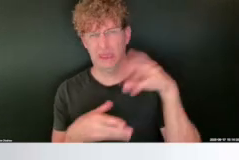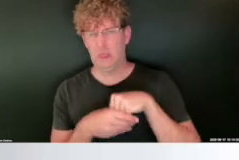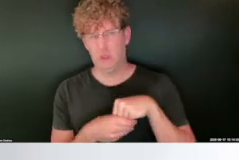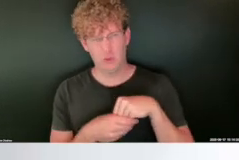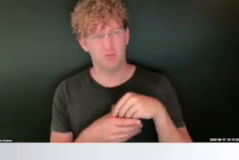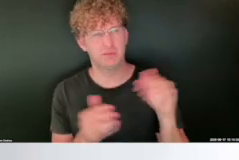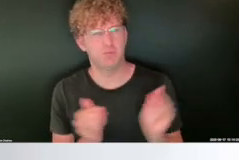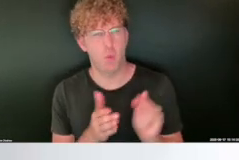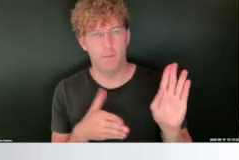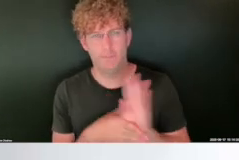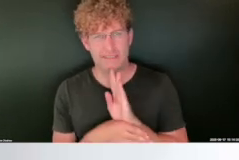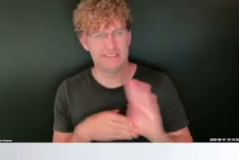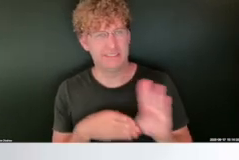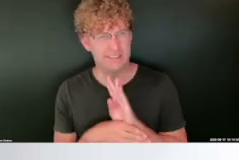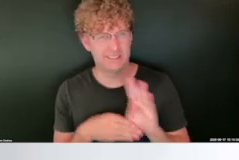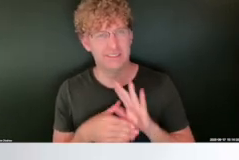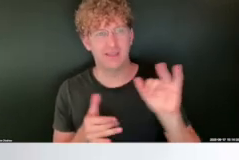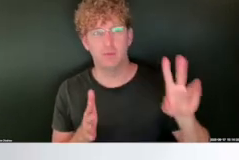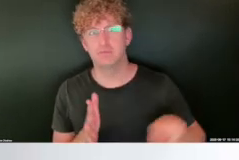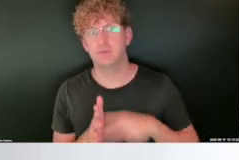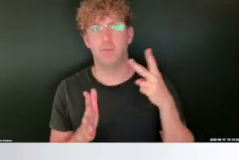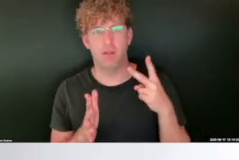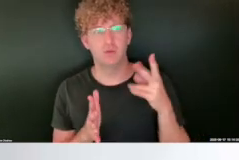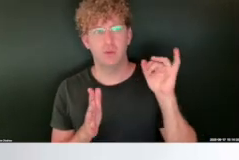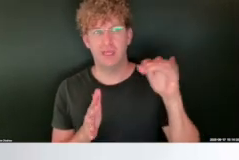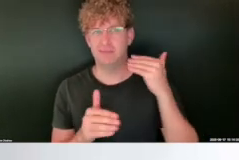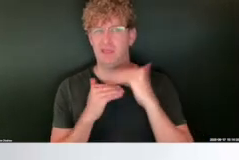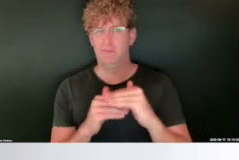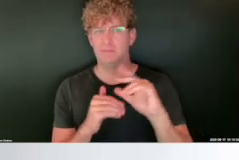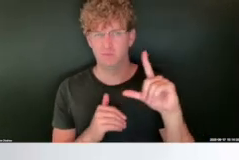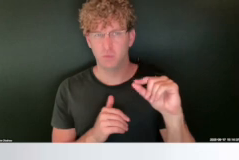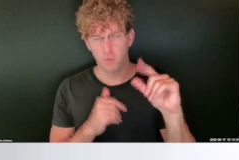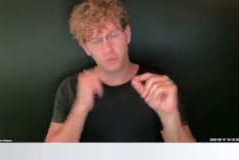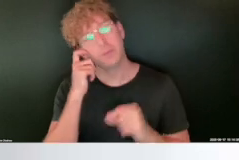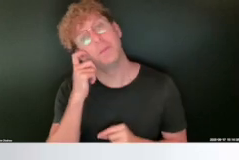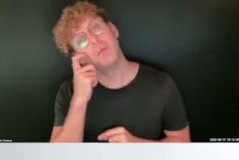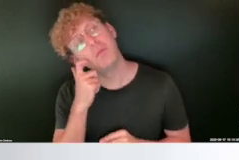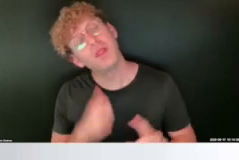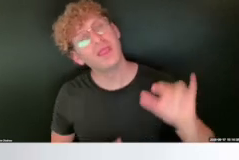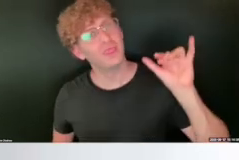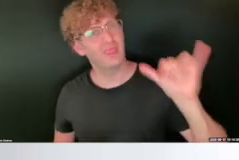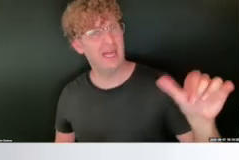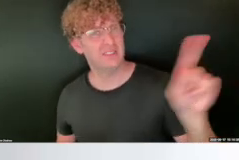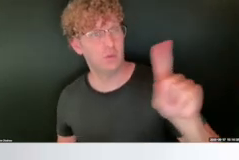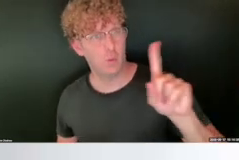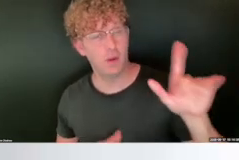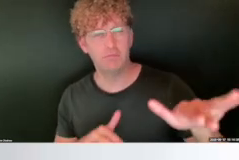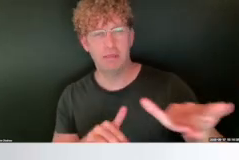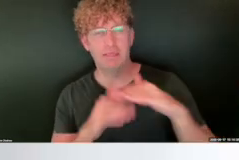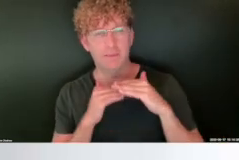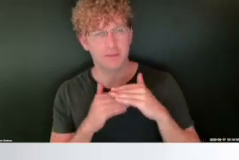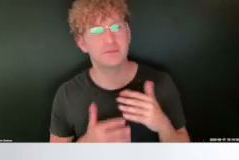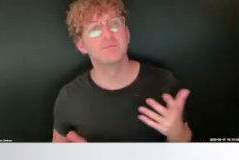that, what was doubling at that time would be limited to 20. That's where that that limitation comes from. As far as the voucher